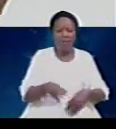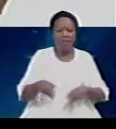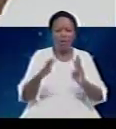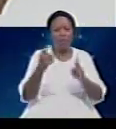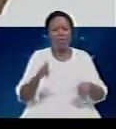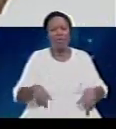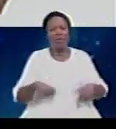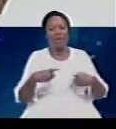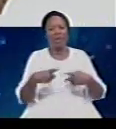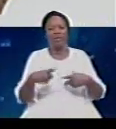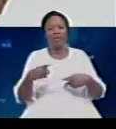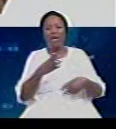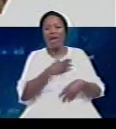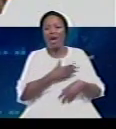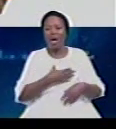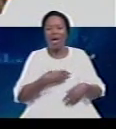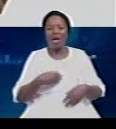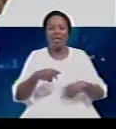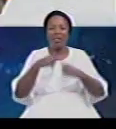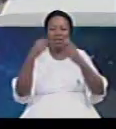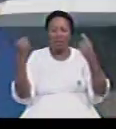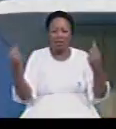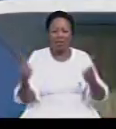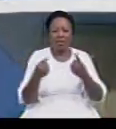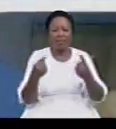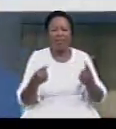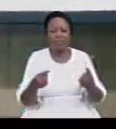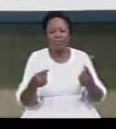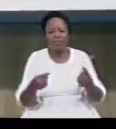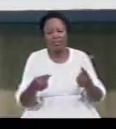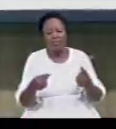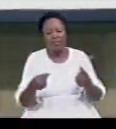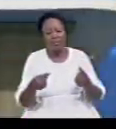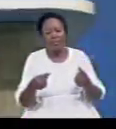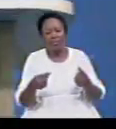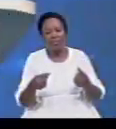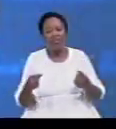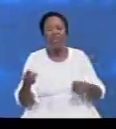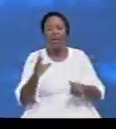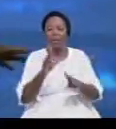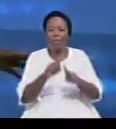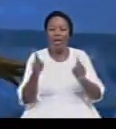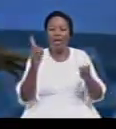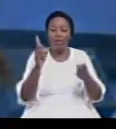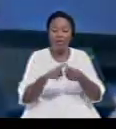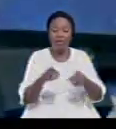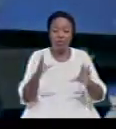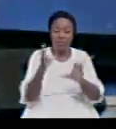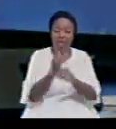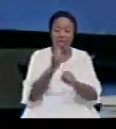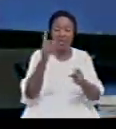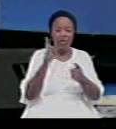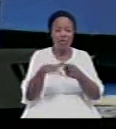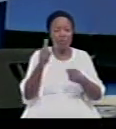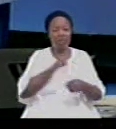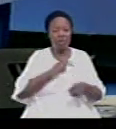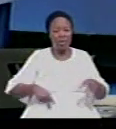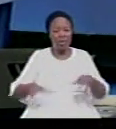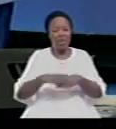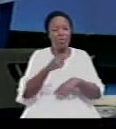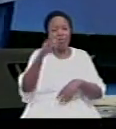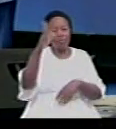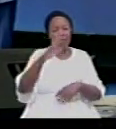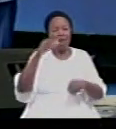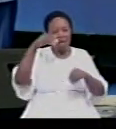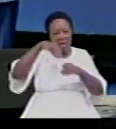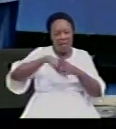and transgression. But to get to the kingdom of God, enter ye